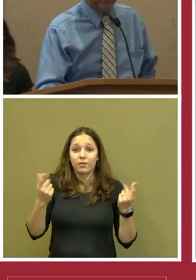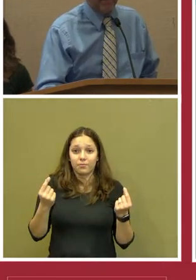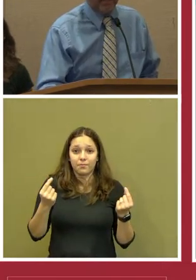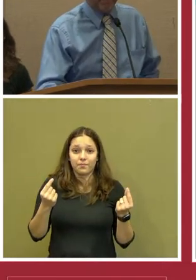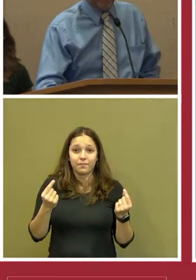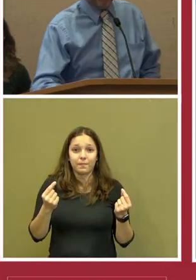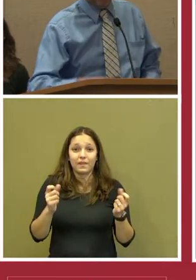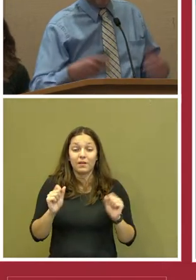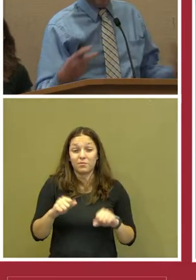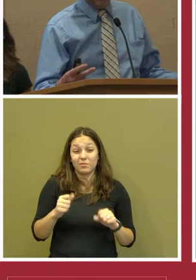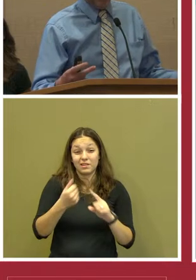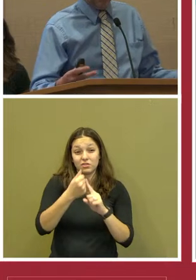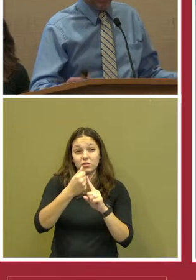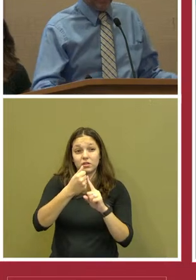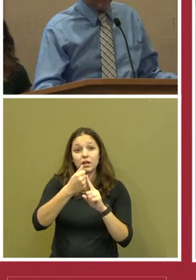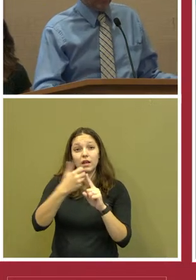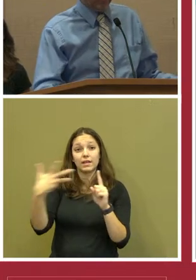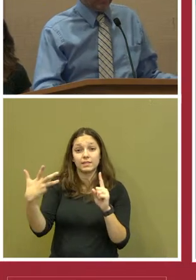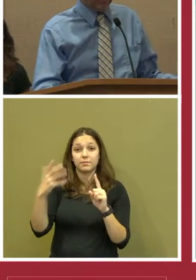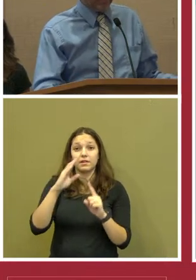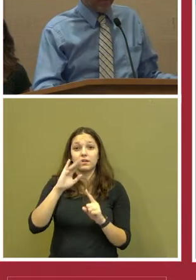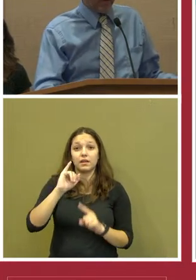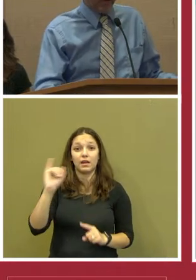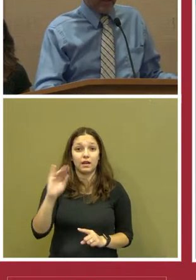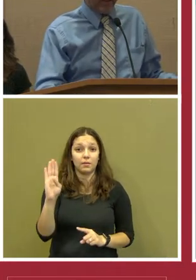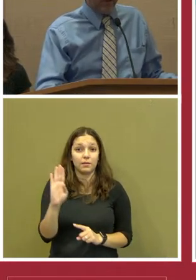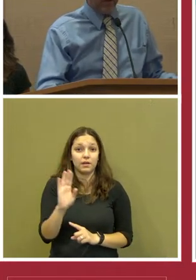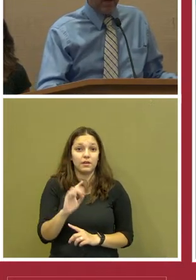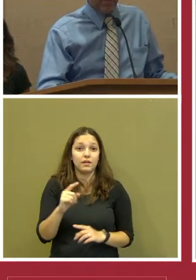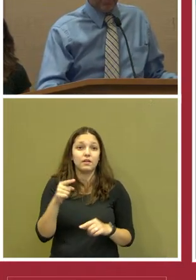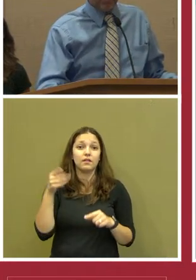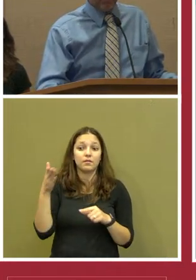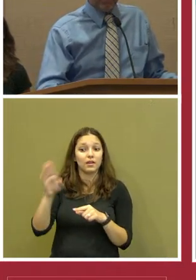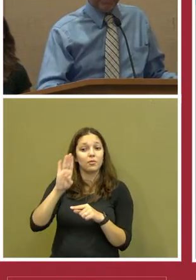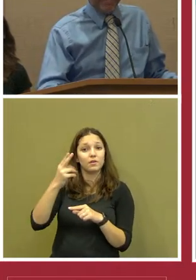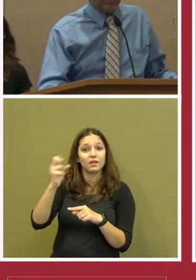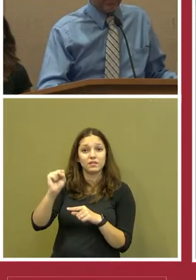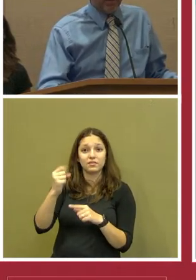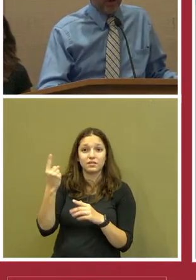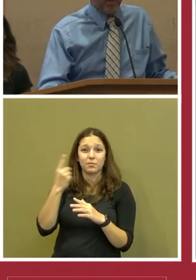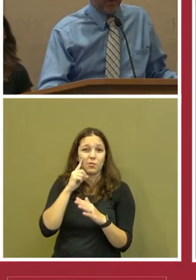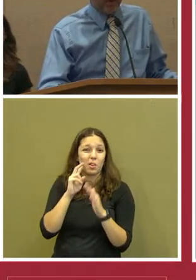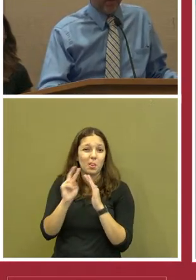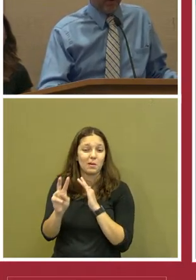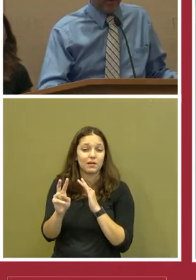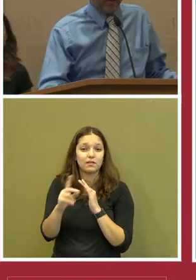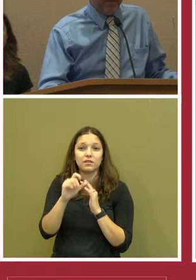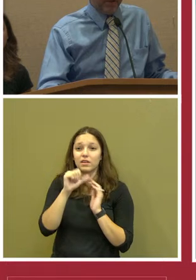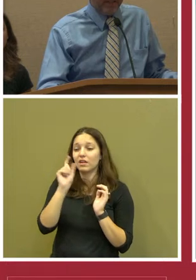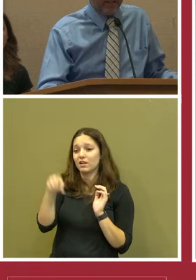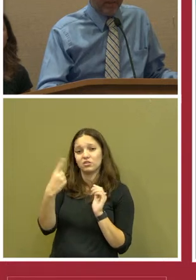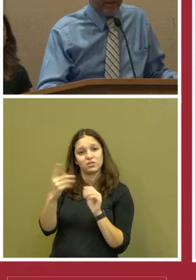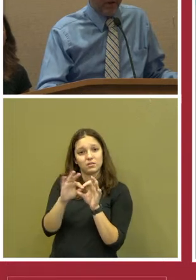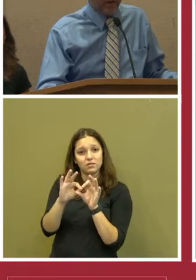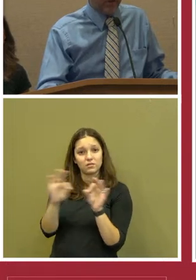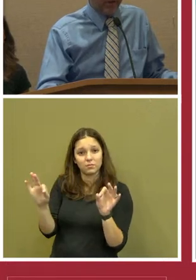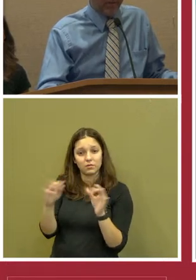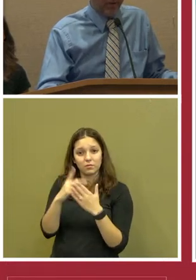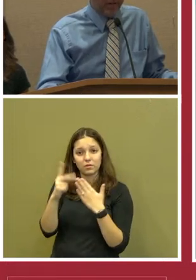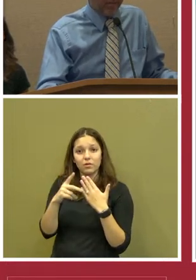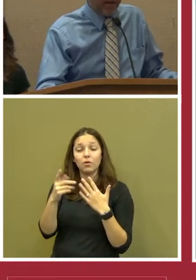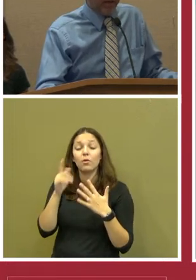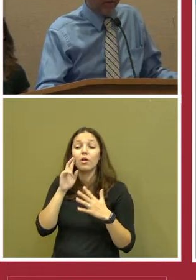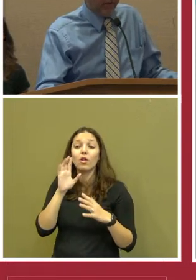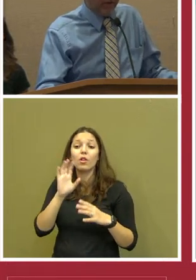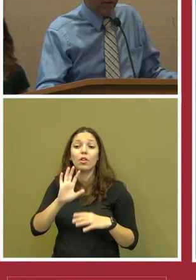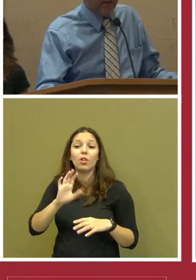is potentially expanding IB at Bend High School, which is something we're looking into, which is not just the diploma program. We're going to be looking into something called the career